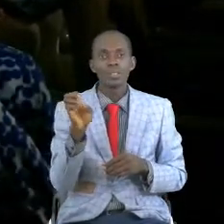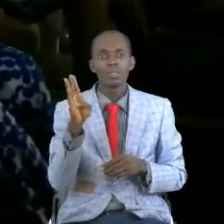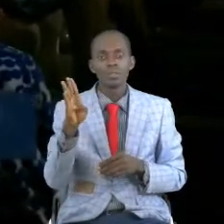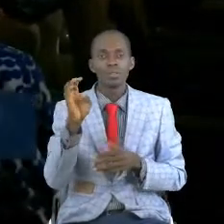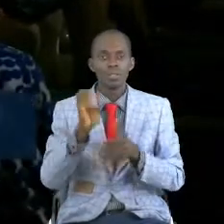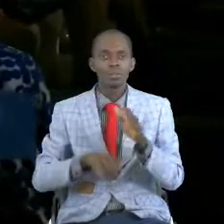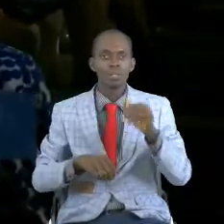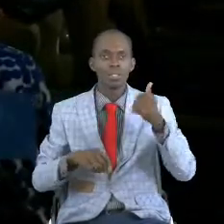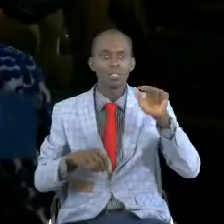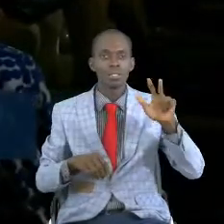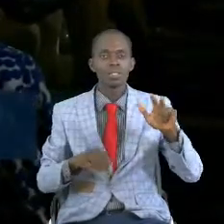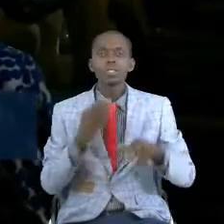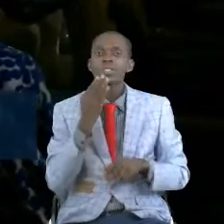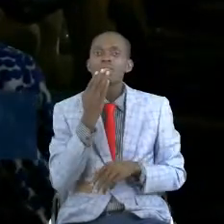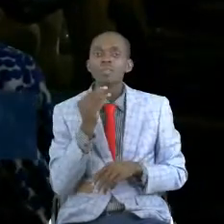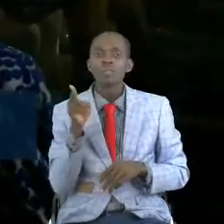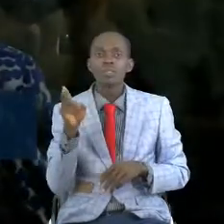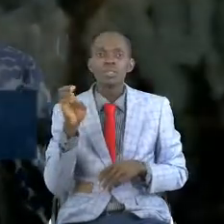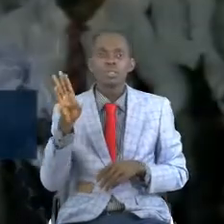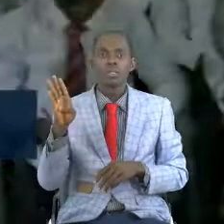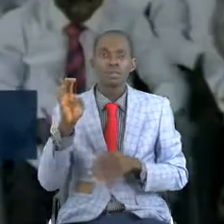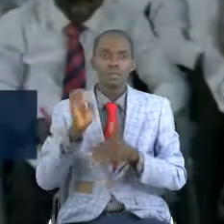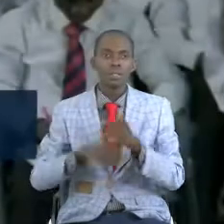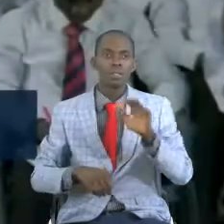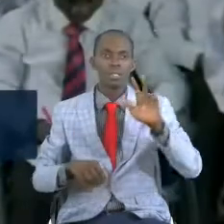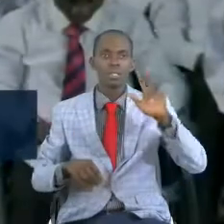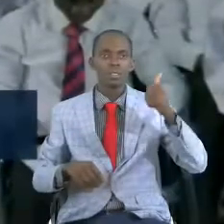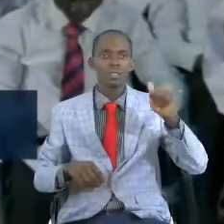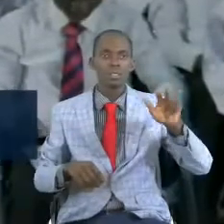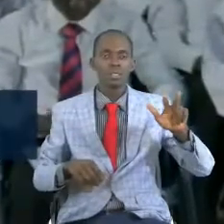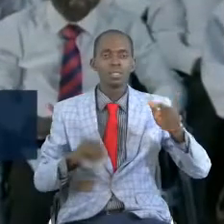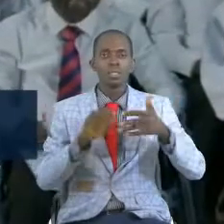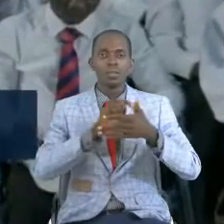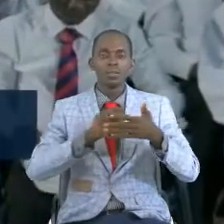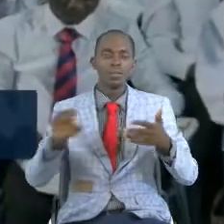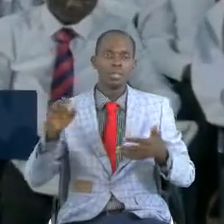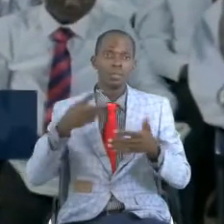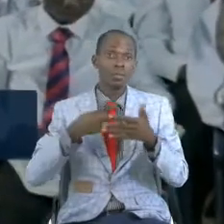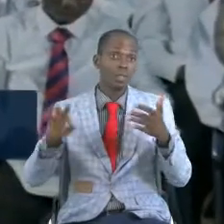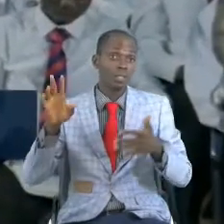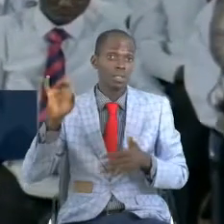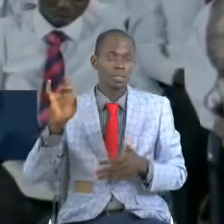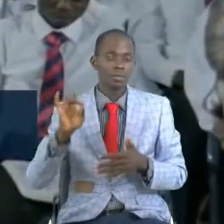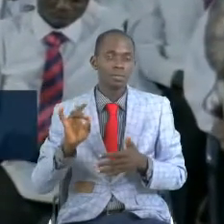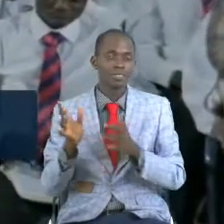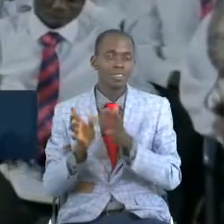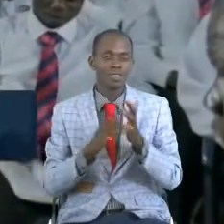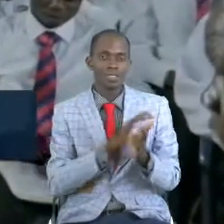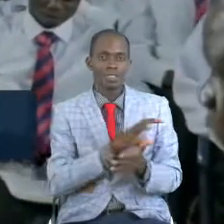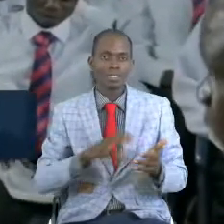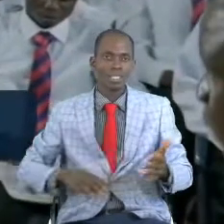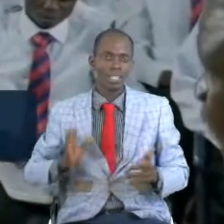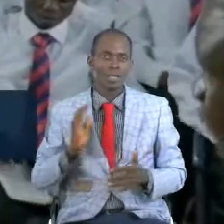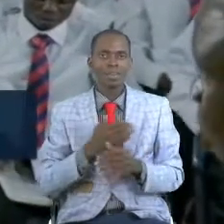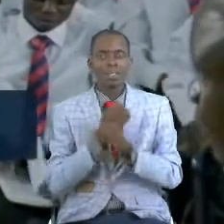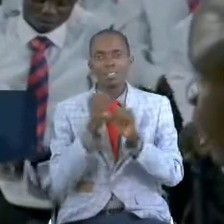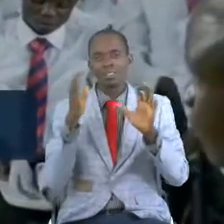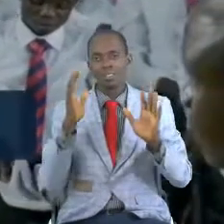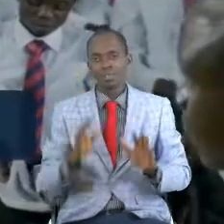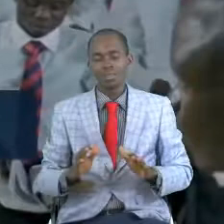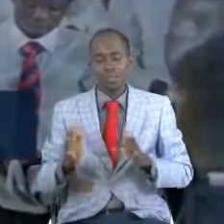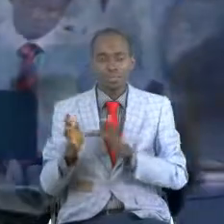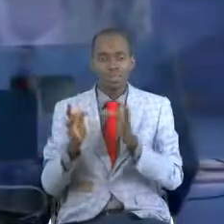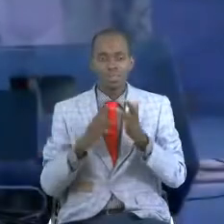looking at verse 8. Hebrews 13 verse 8. Jesus Christ, our Savior. Jesus